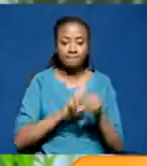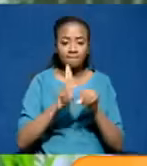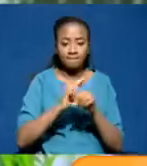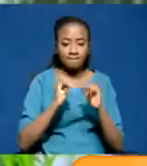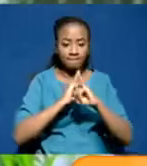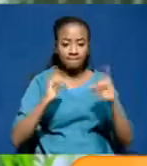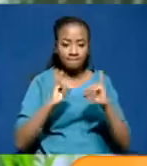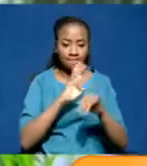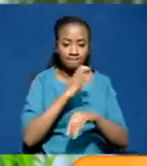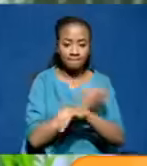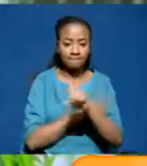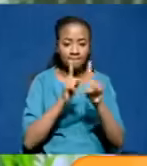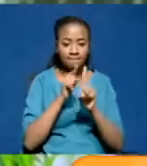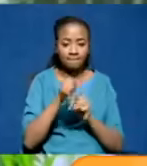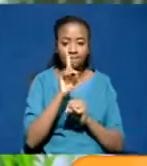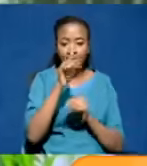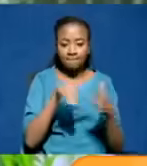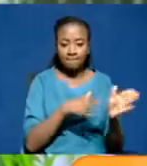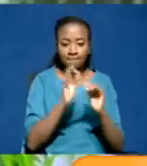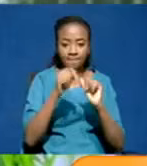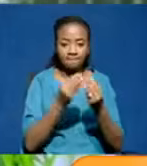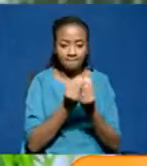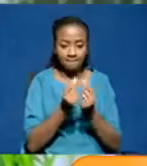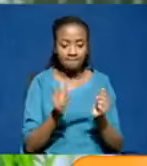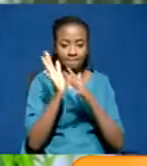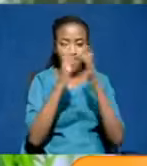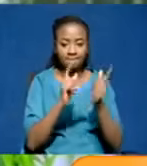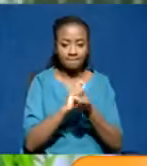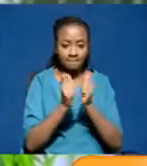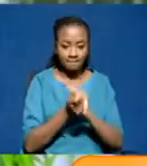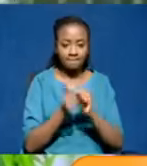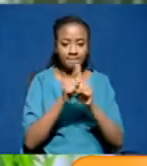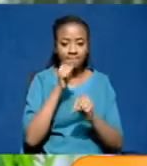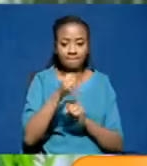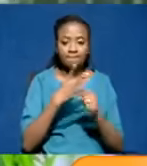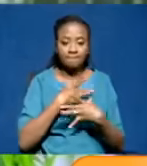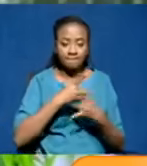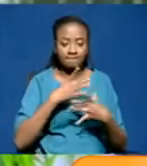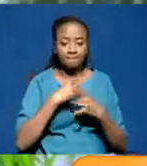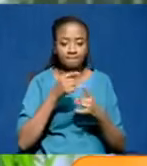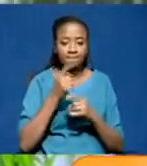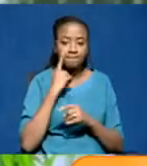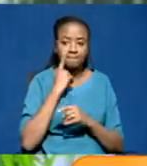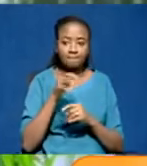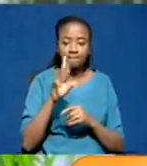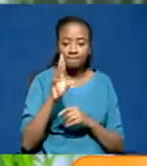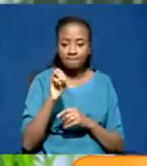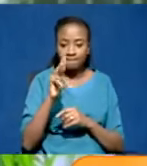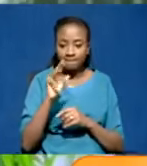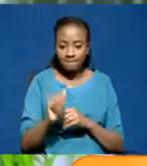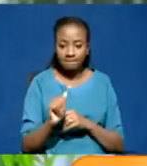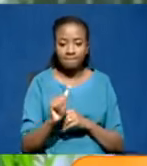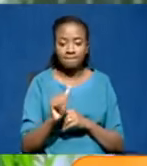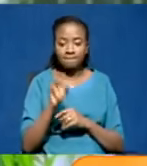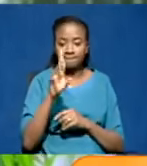clean energy as one of the ways to fight climate change. Now, it's this desire that has seen ventures like Rome Electric set base in Kenya